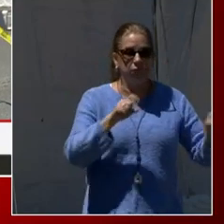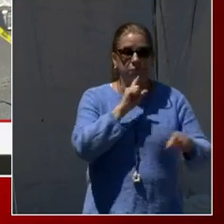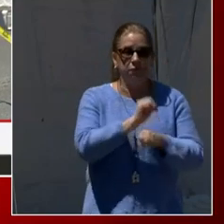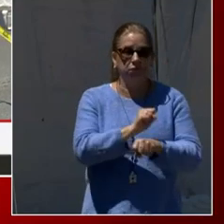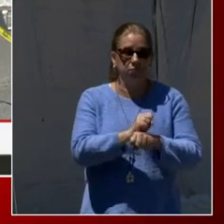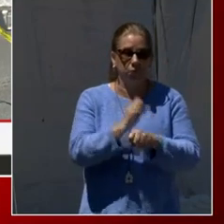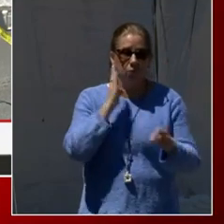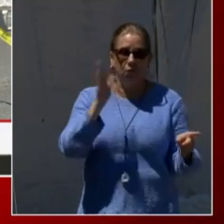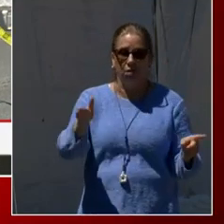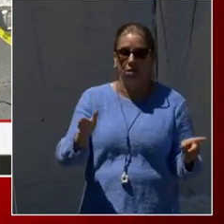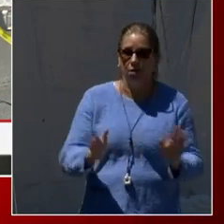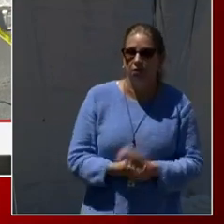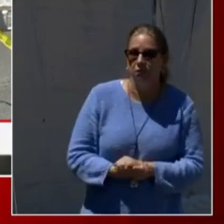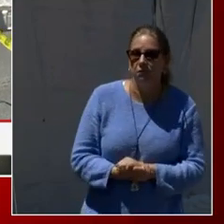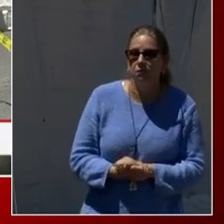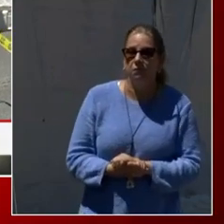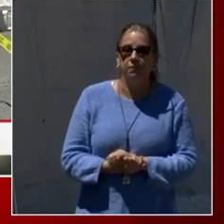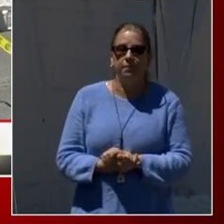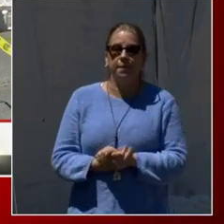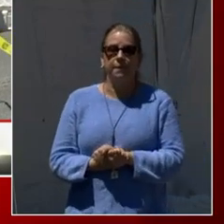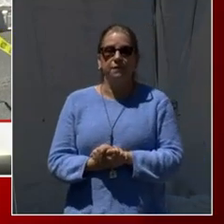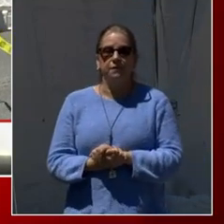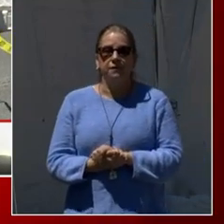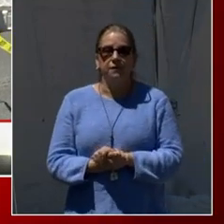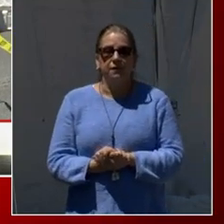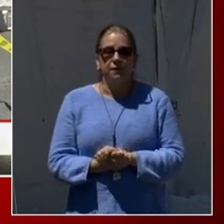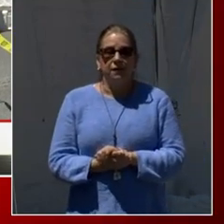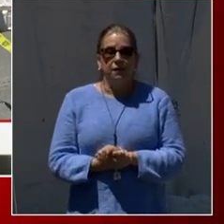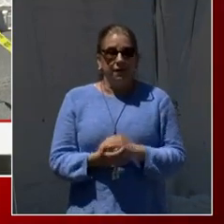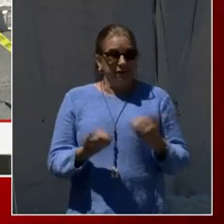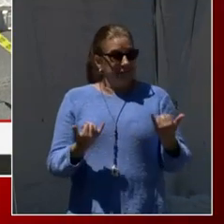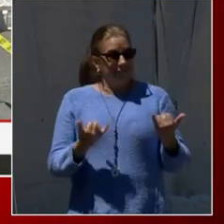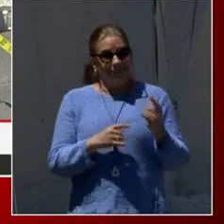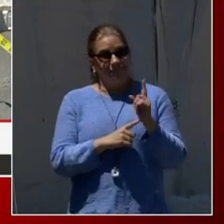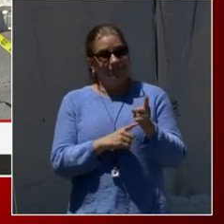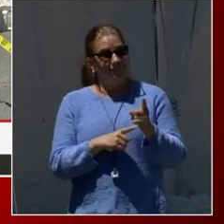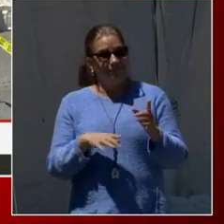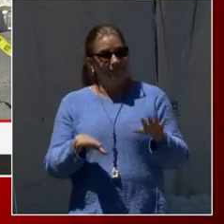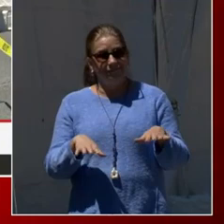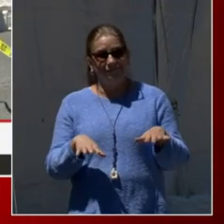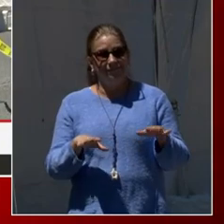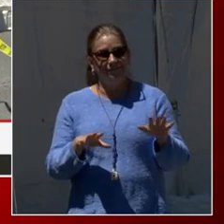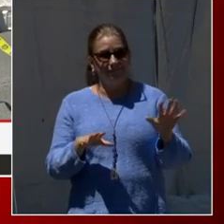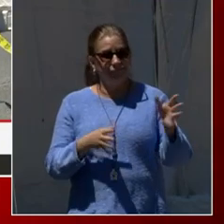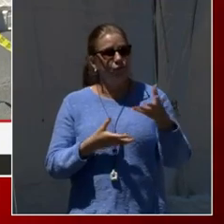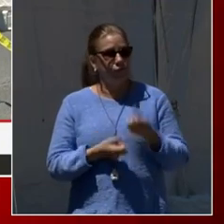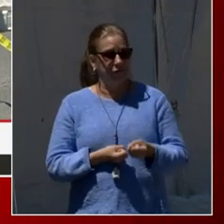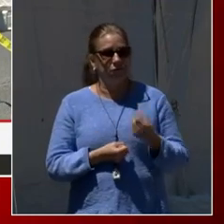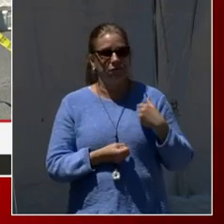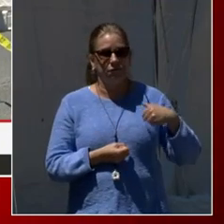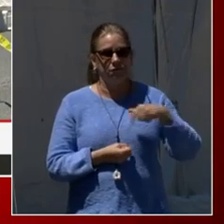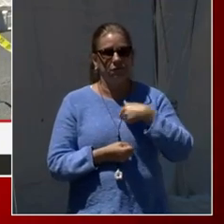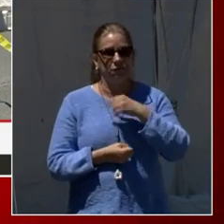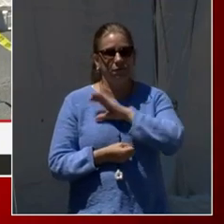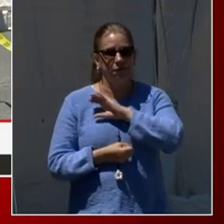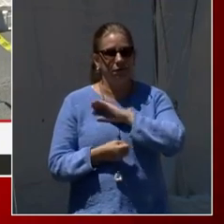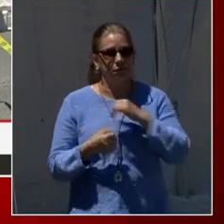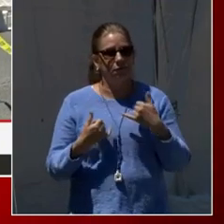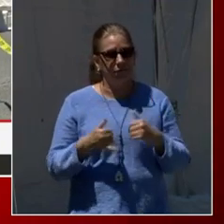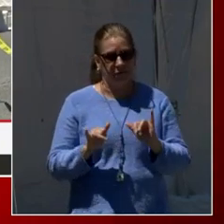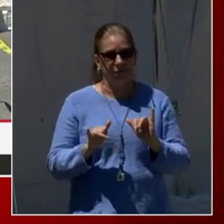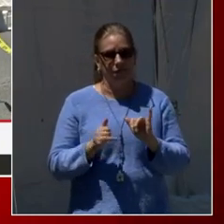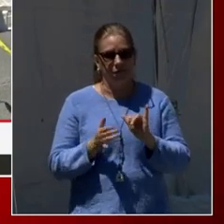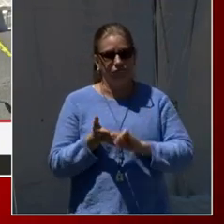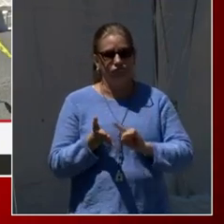If you don't see an immediate arrest on the scene, the follow-up will be precise, and the follow-up